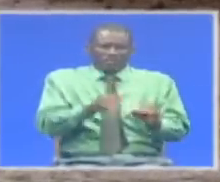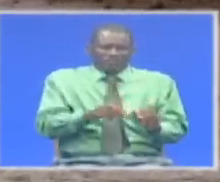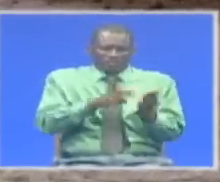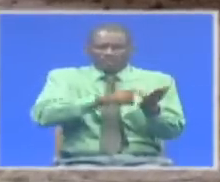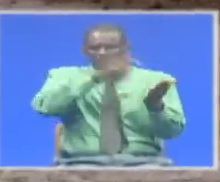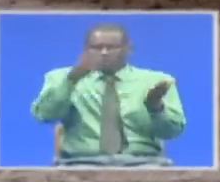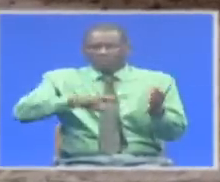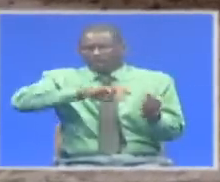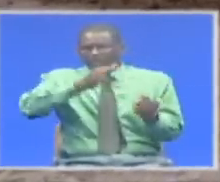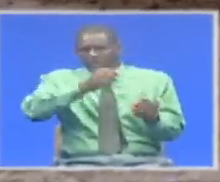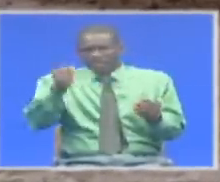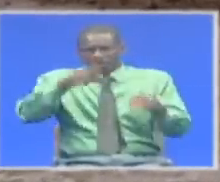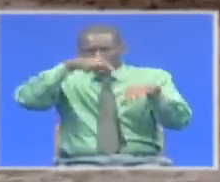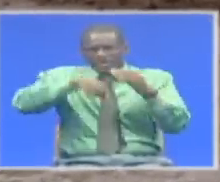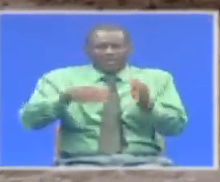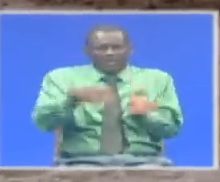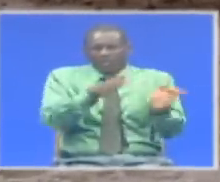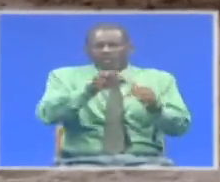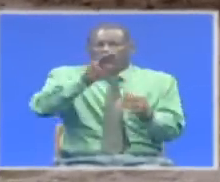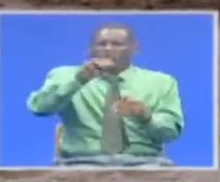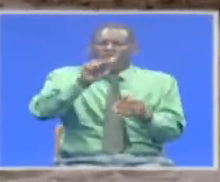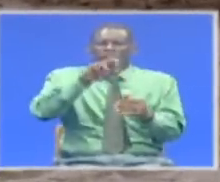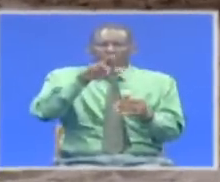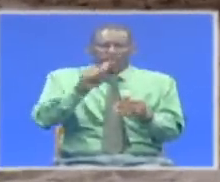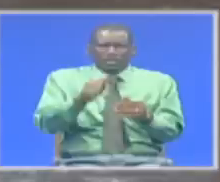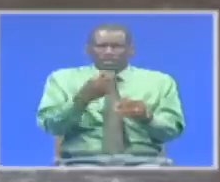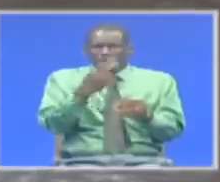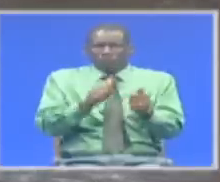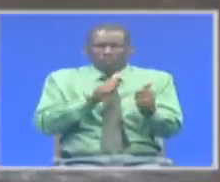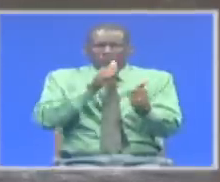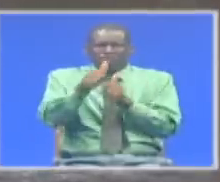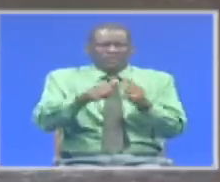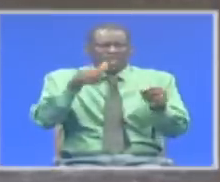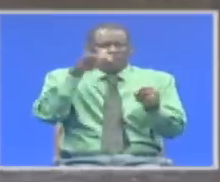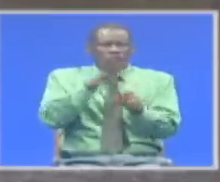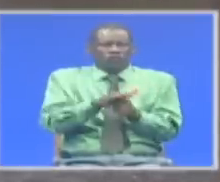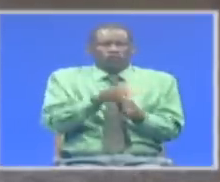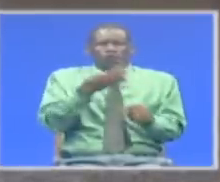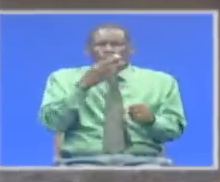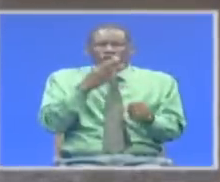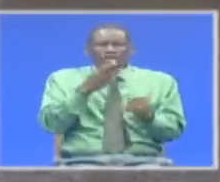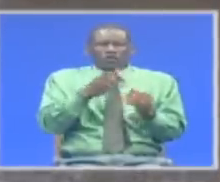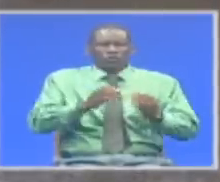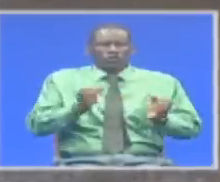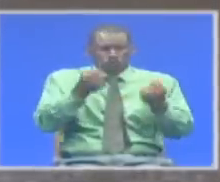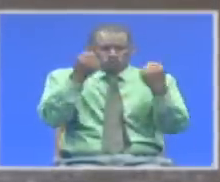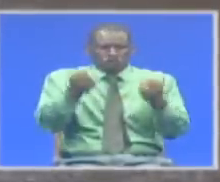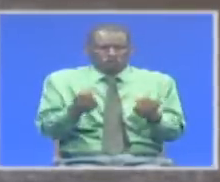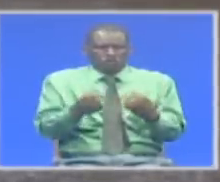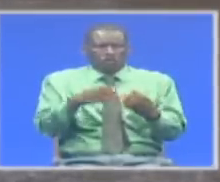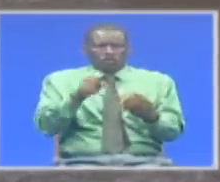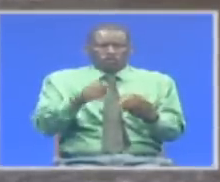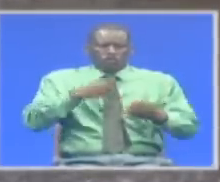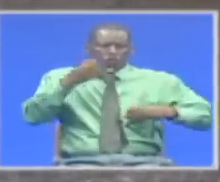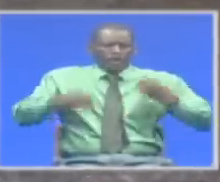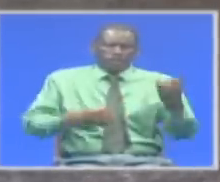kutoka Tanzania kuingia Masai Mara. Naona anapita maji kubwa sana kwa nguvu mpaka naona tu nafurahia hata kianda